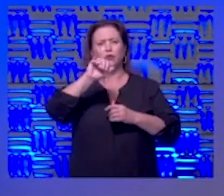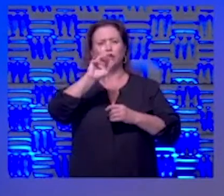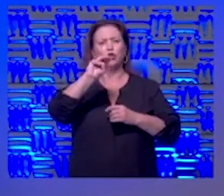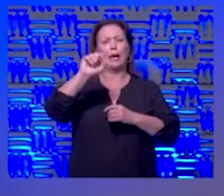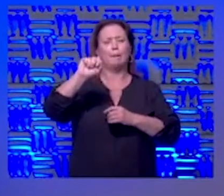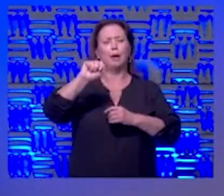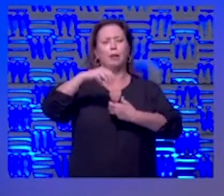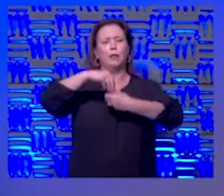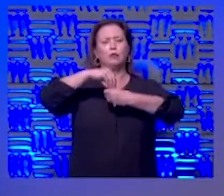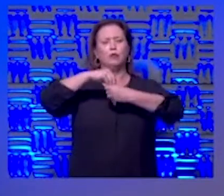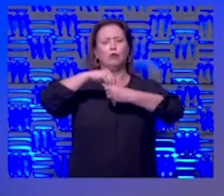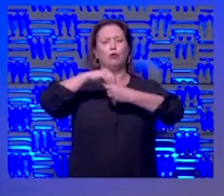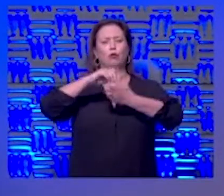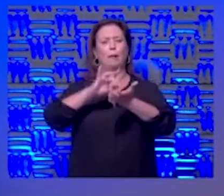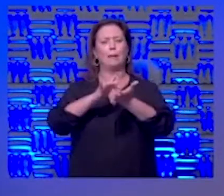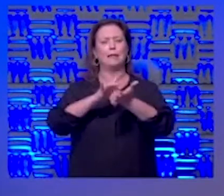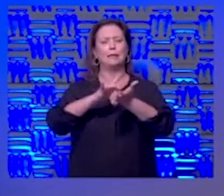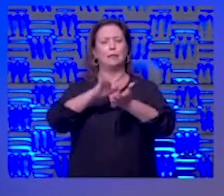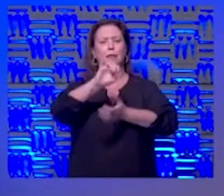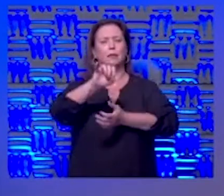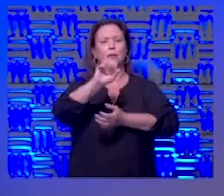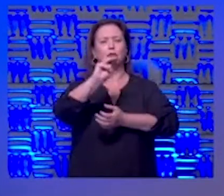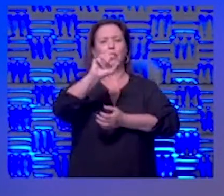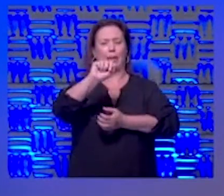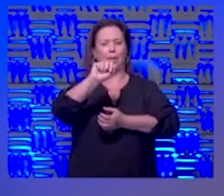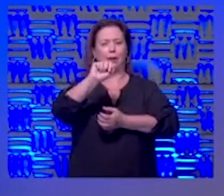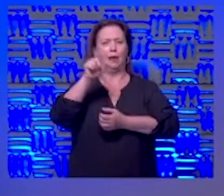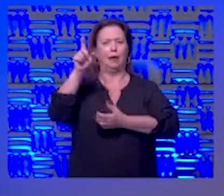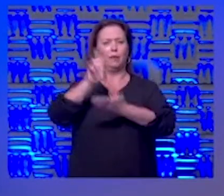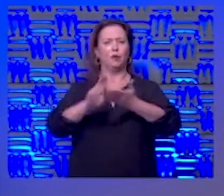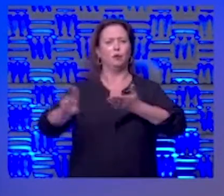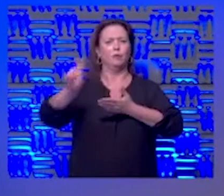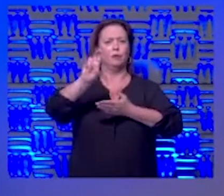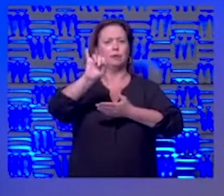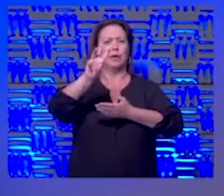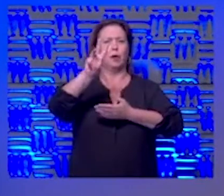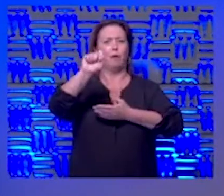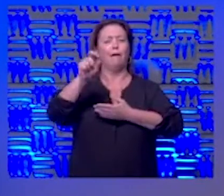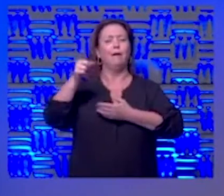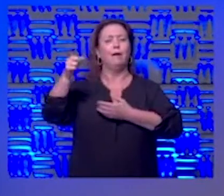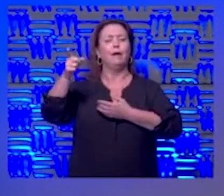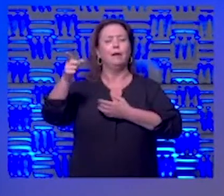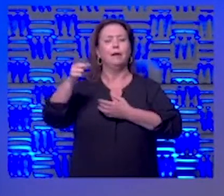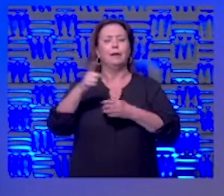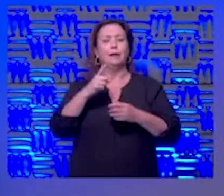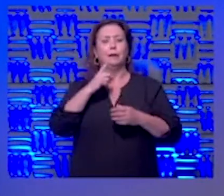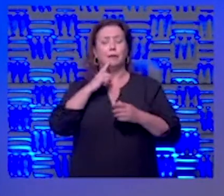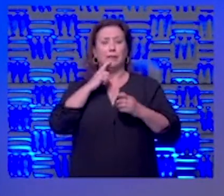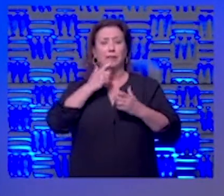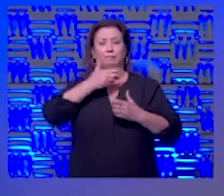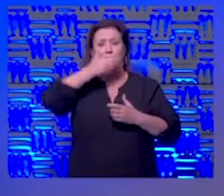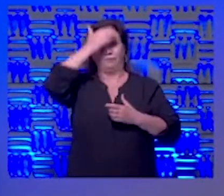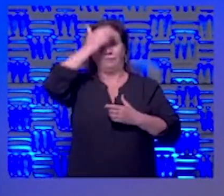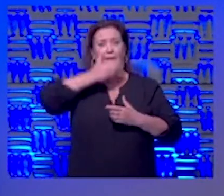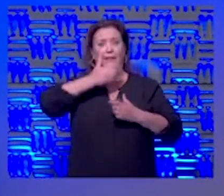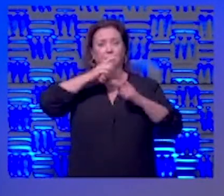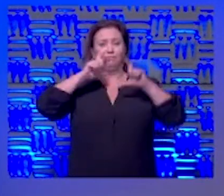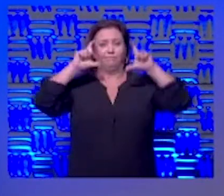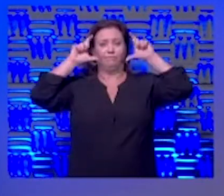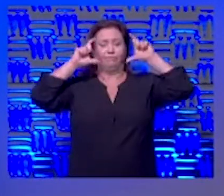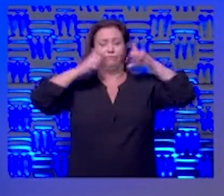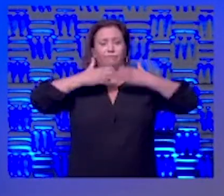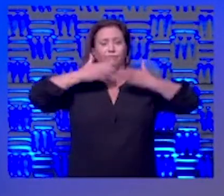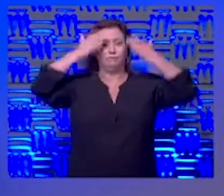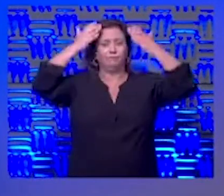Medicine or JAMA Open Network by Dan Diekema out at University of Iowa, and they made the case for face shields. You know,